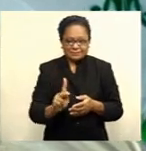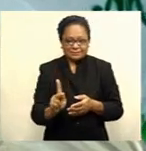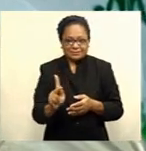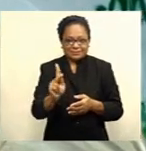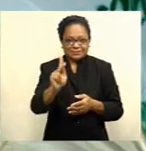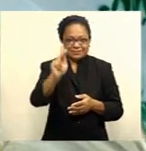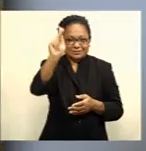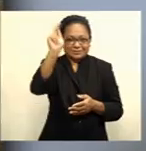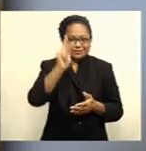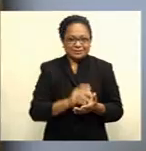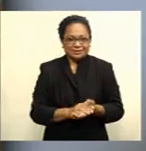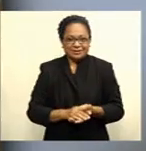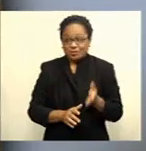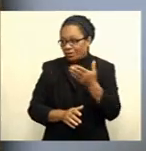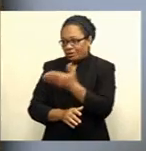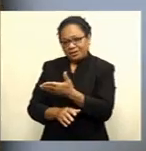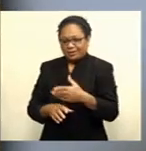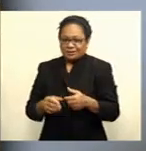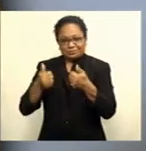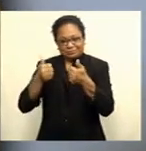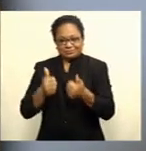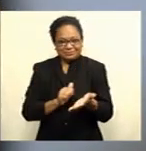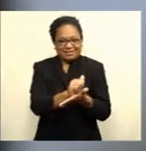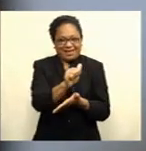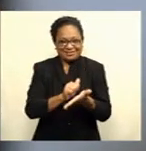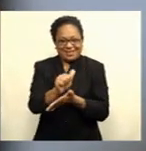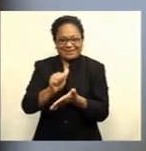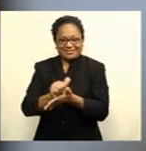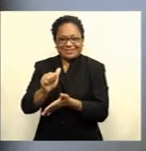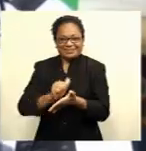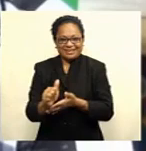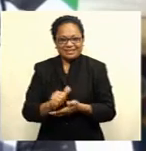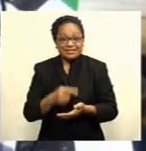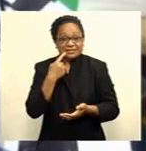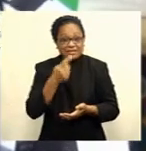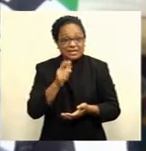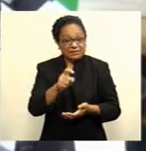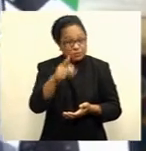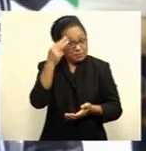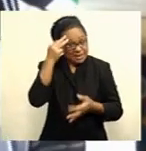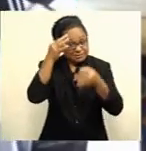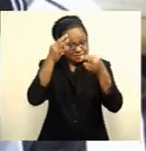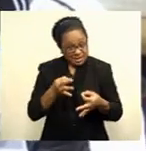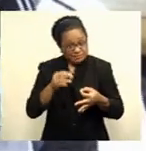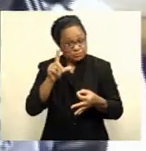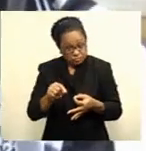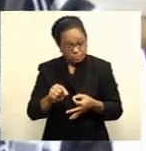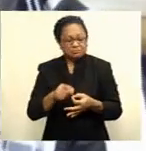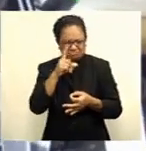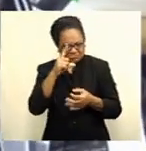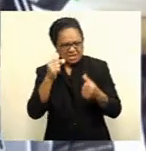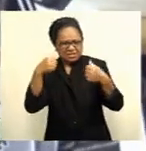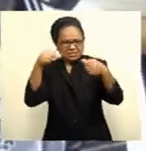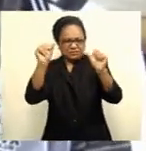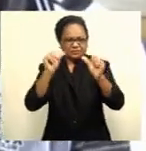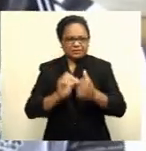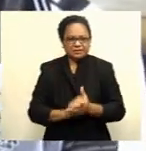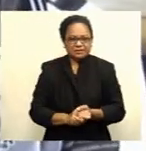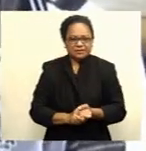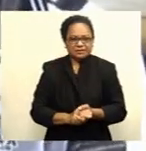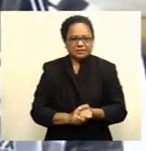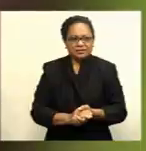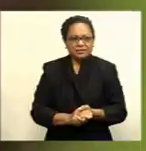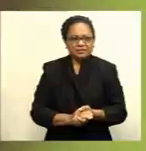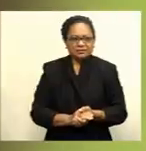for Shahid. If you try to do anything, you can do it. And if you're going to sit down to wait for something to come,